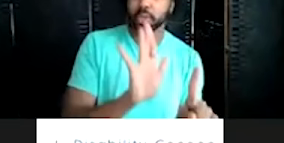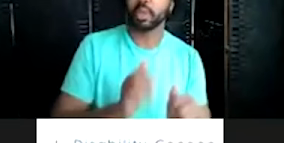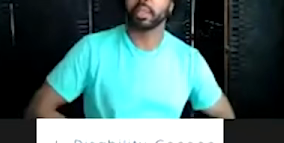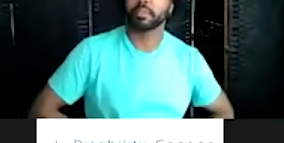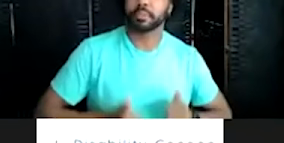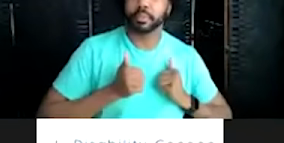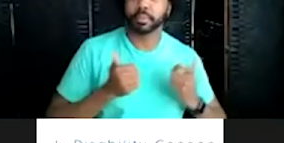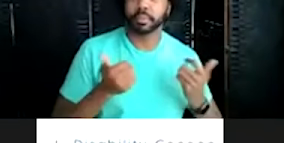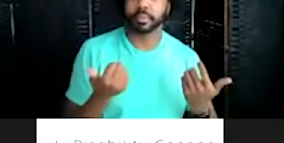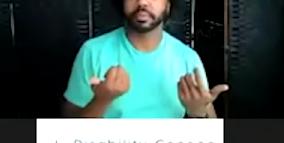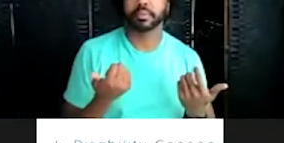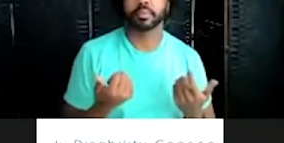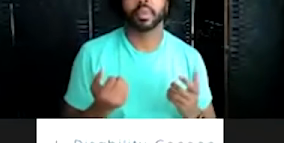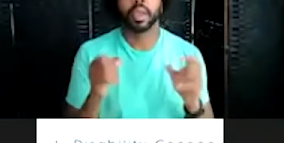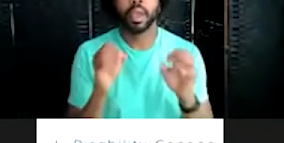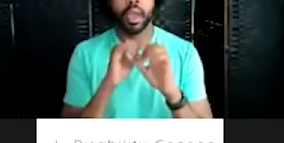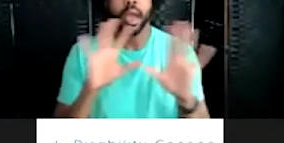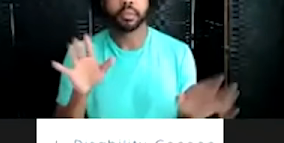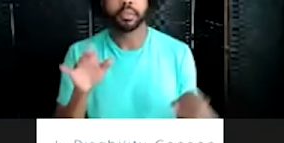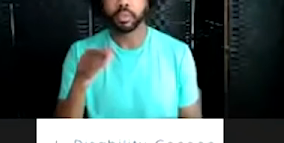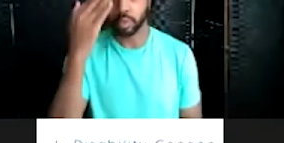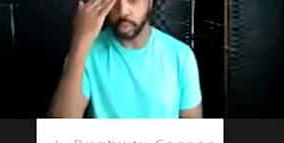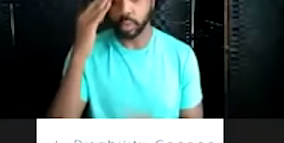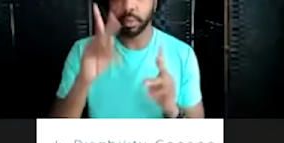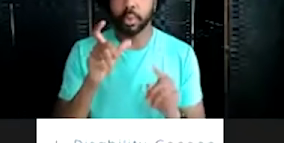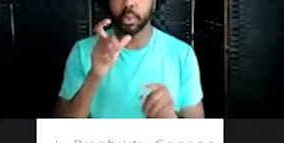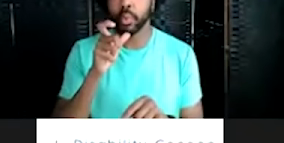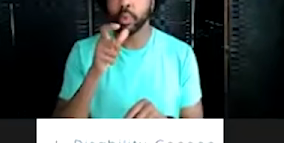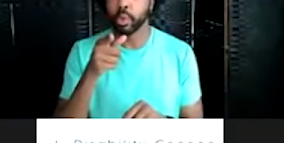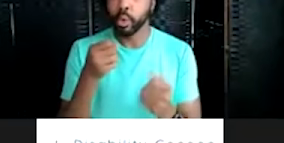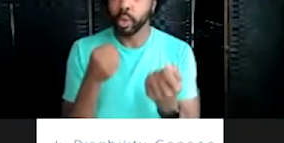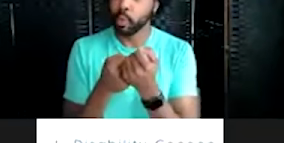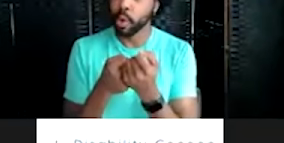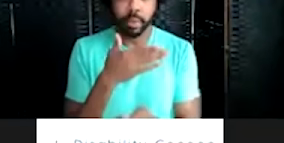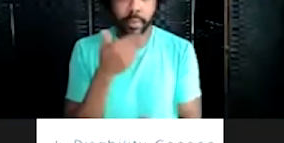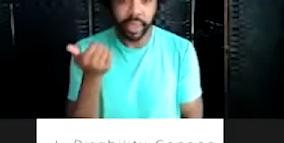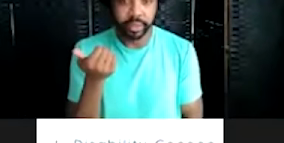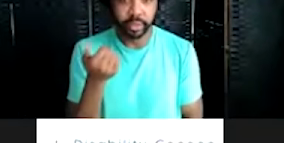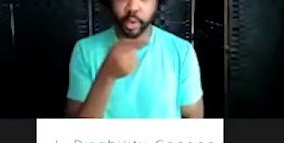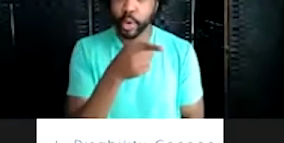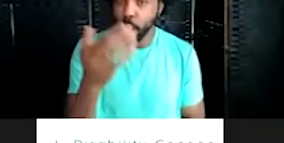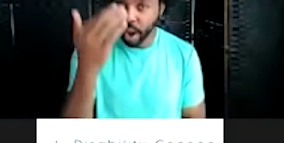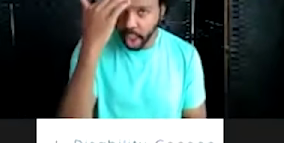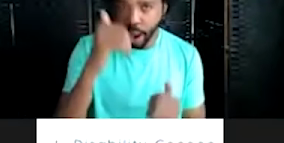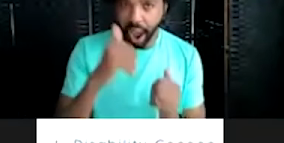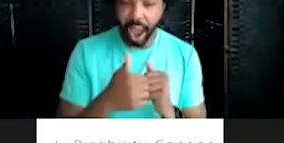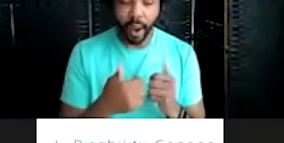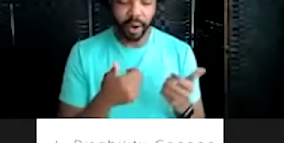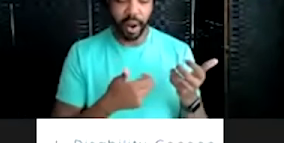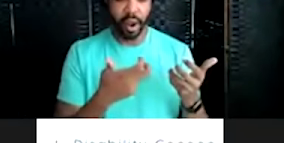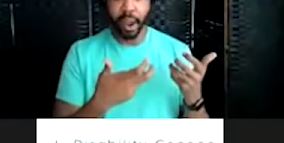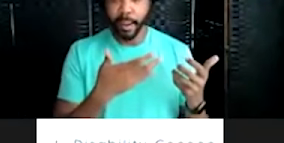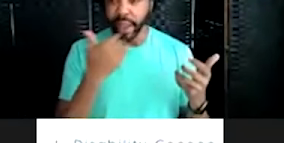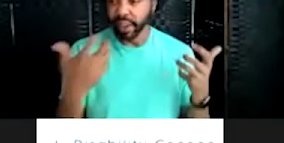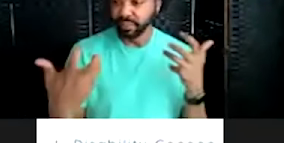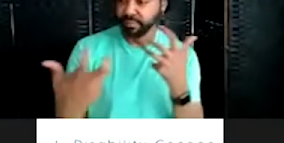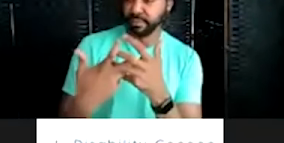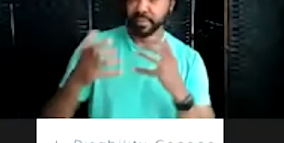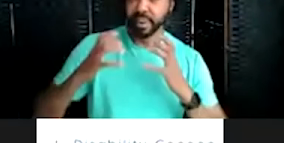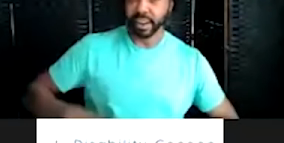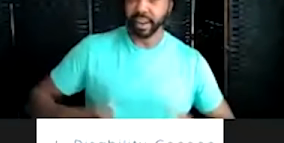so obviously, you know the people that you support the best. So you're going to be able to identify which of these technologies would work for